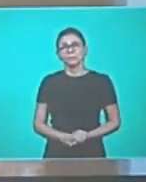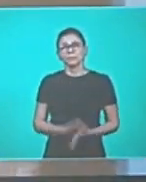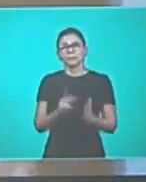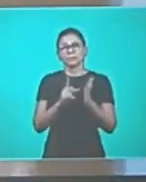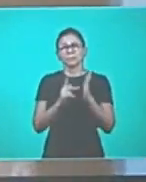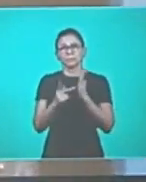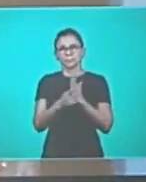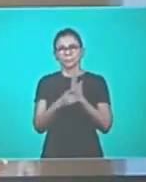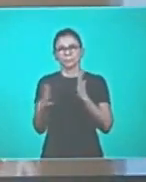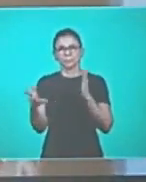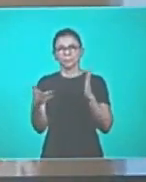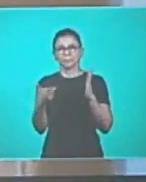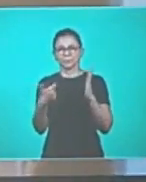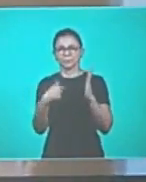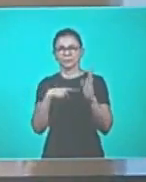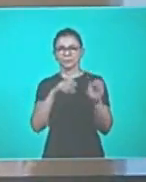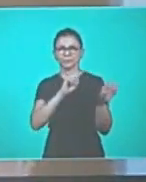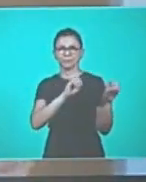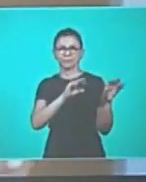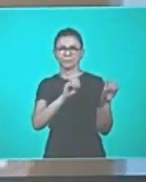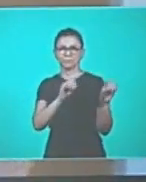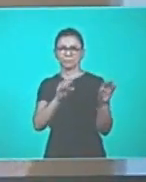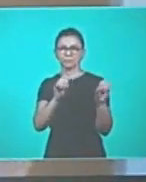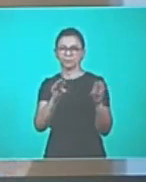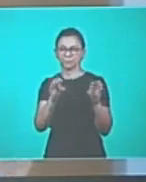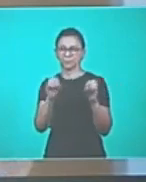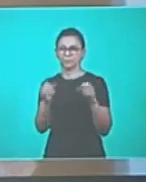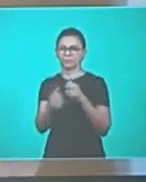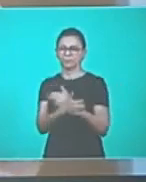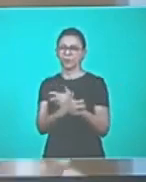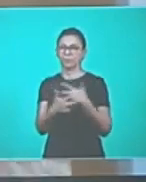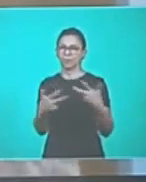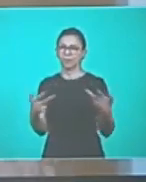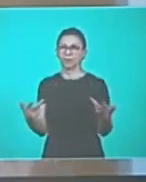What is beautiful in this teaching,